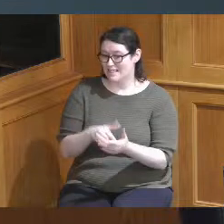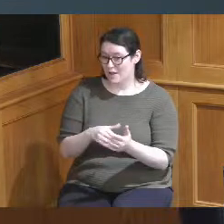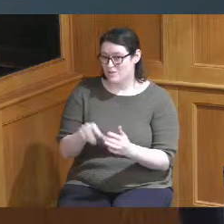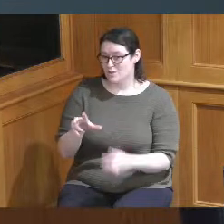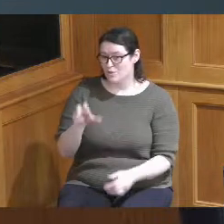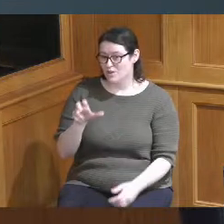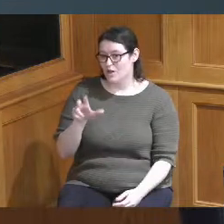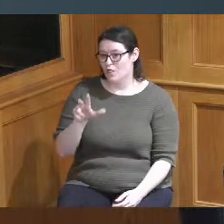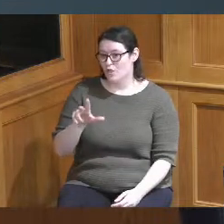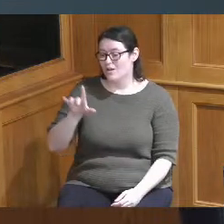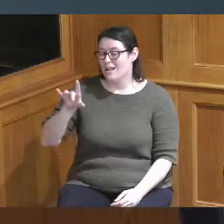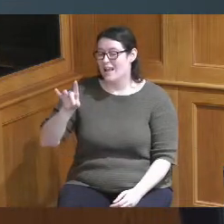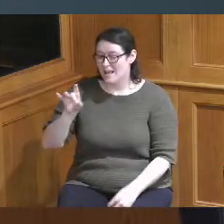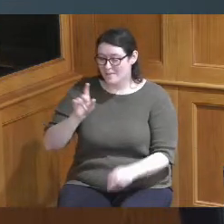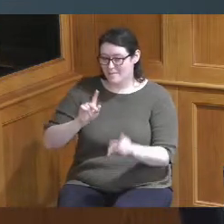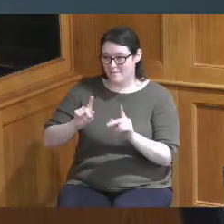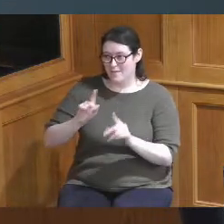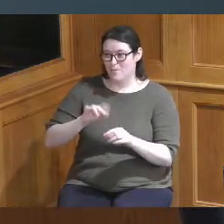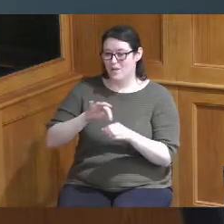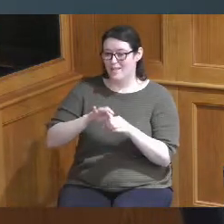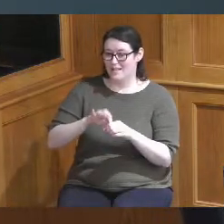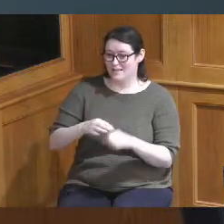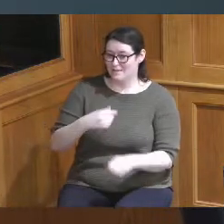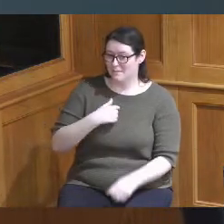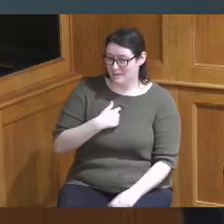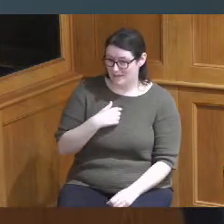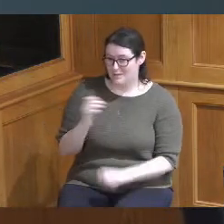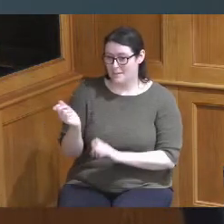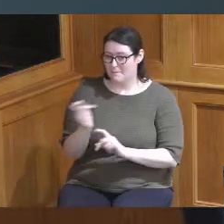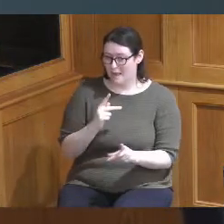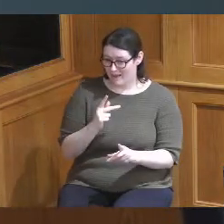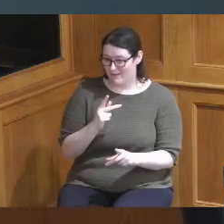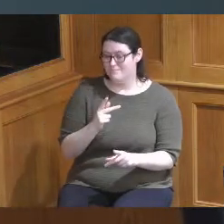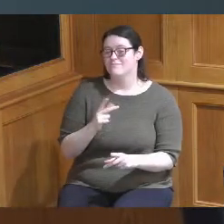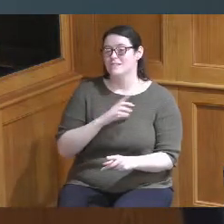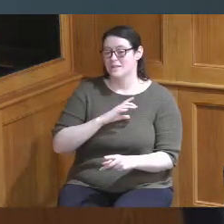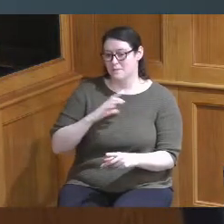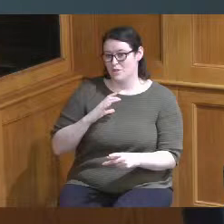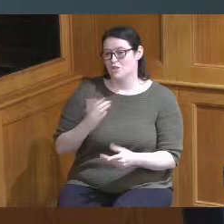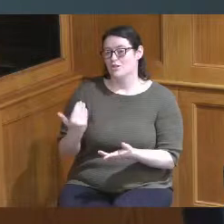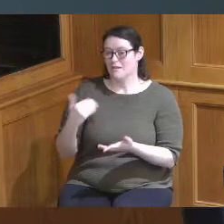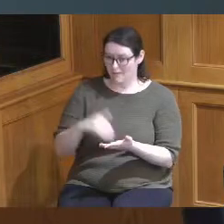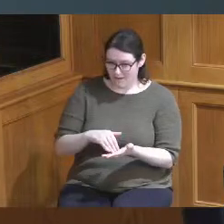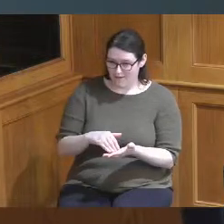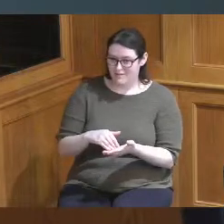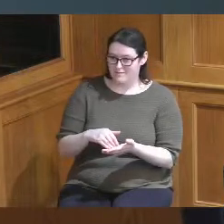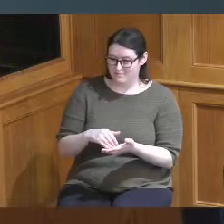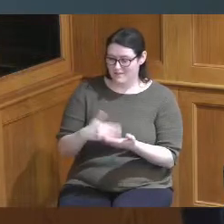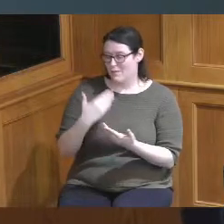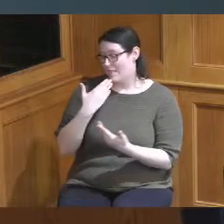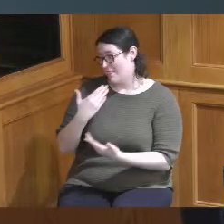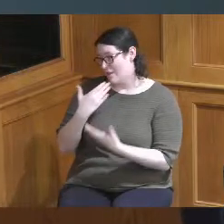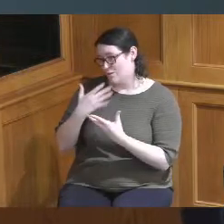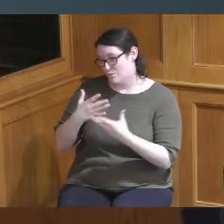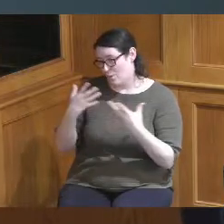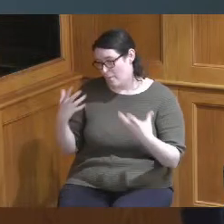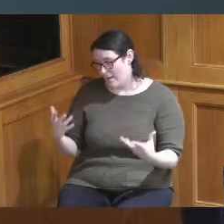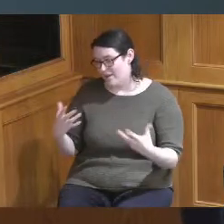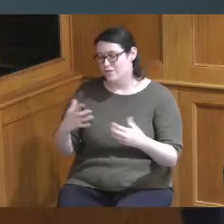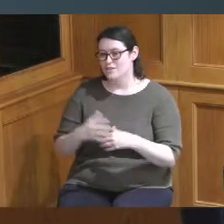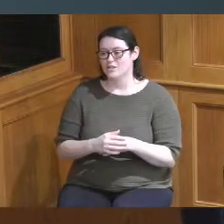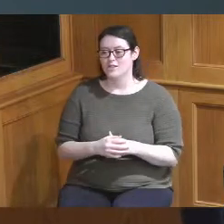218,338 voters that elected me and returned me here as your county commissioner. I want to thank you very, very